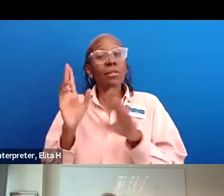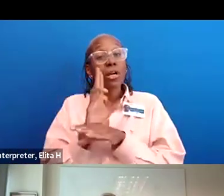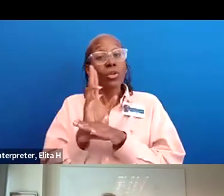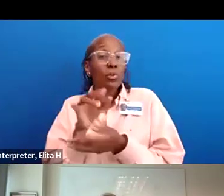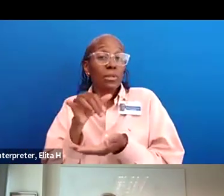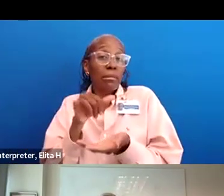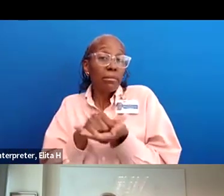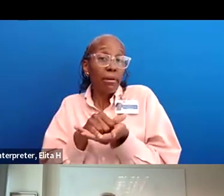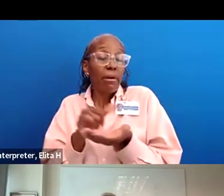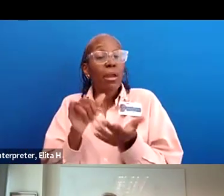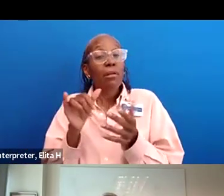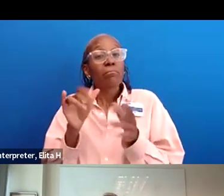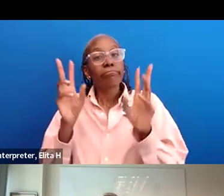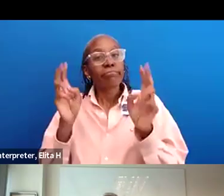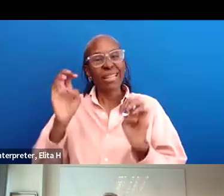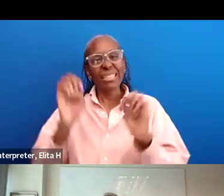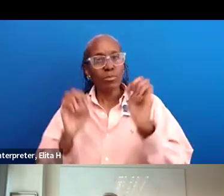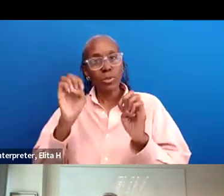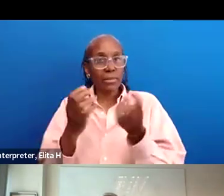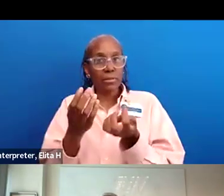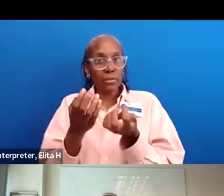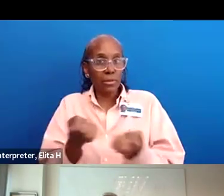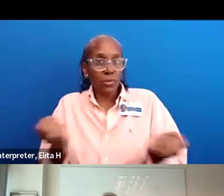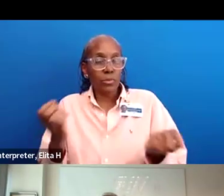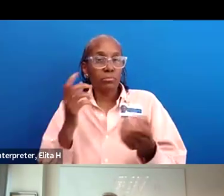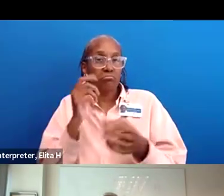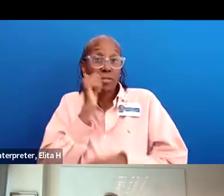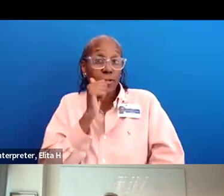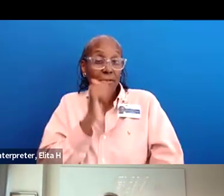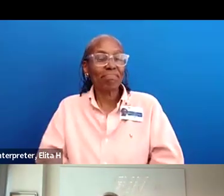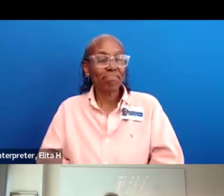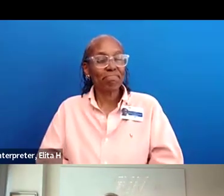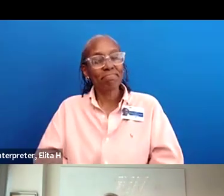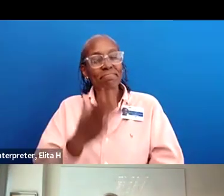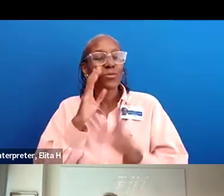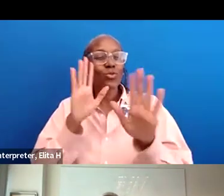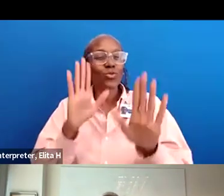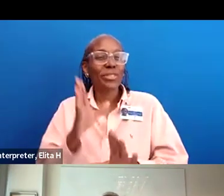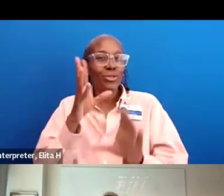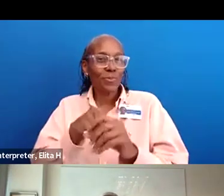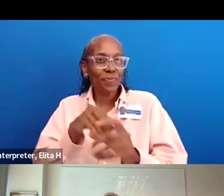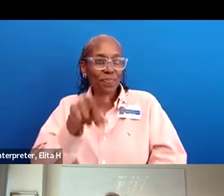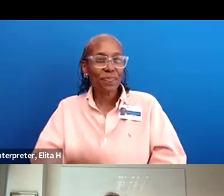that experimental device on a daily basis. So great to be here.